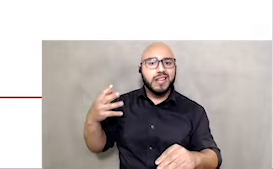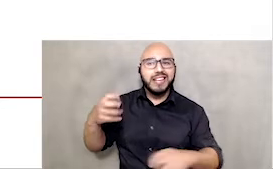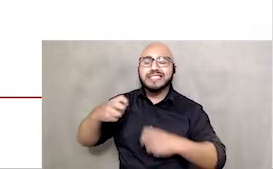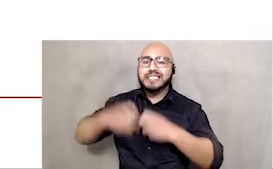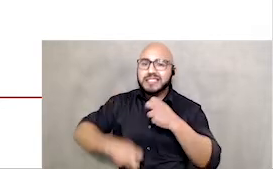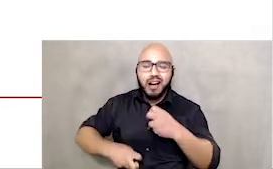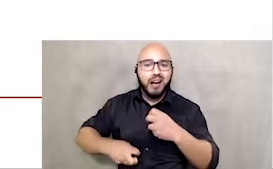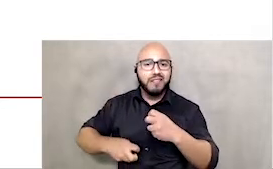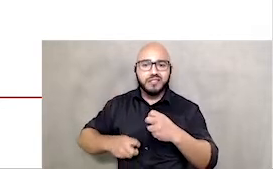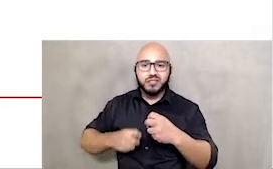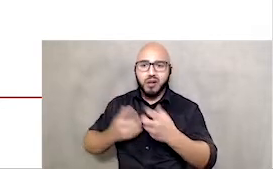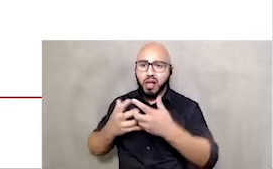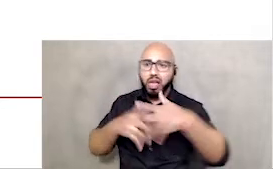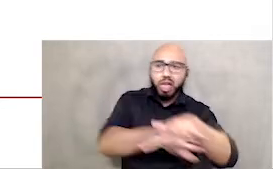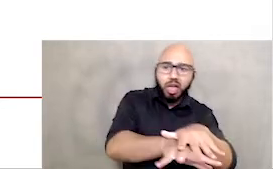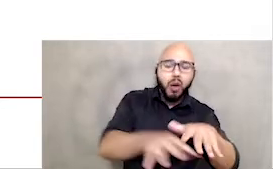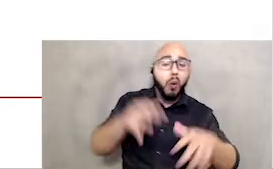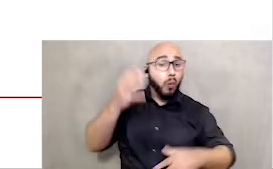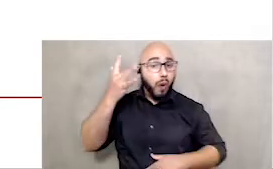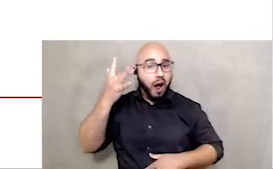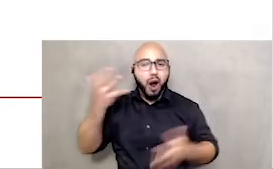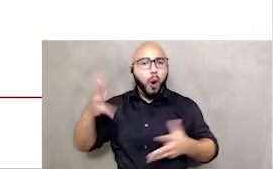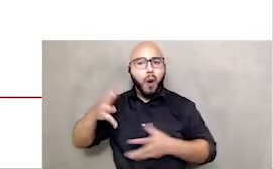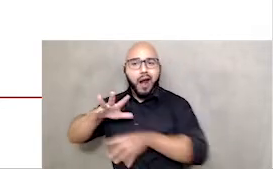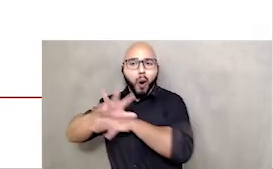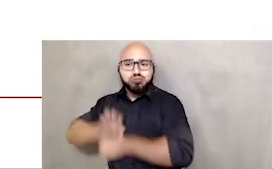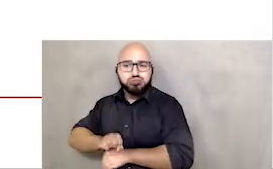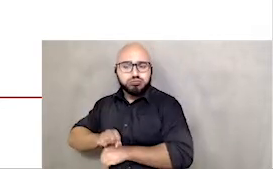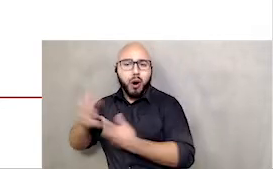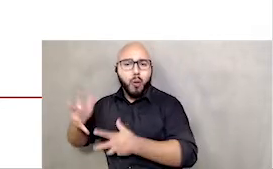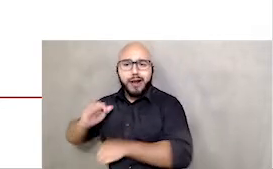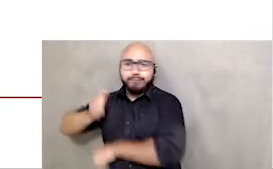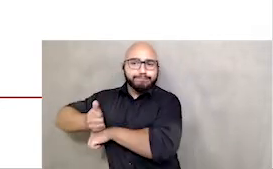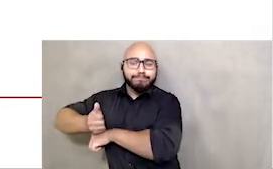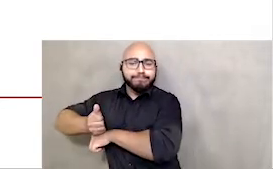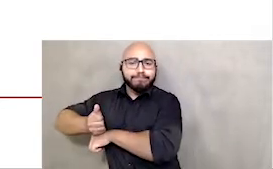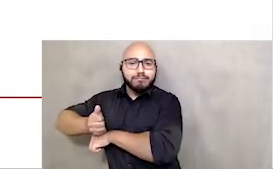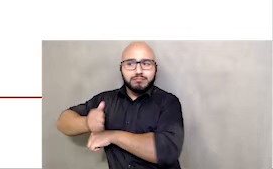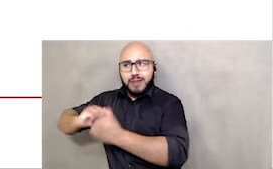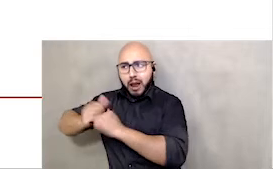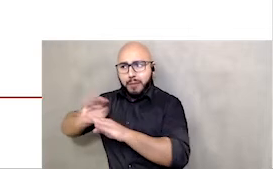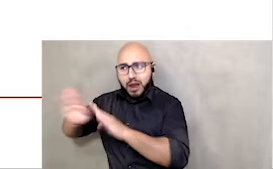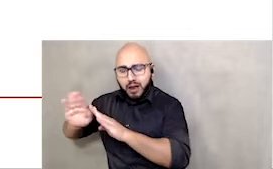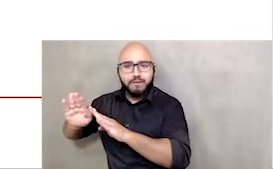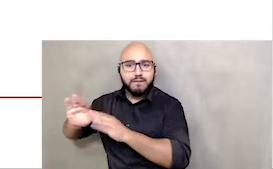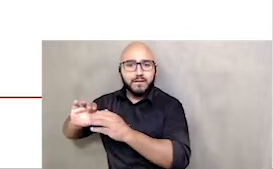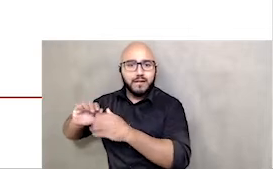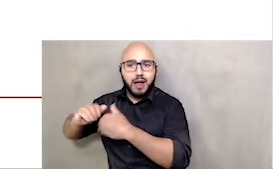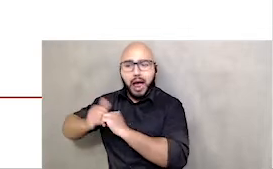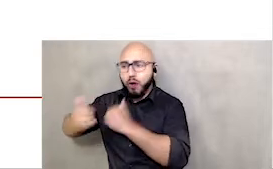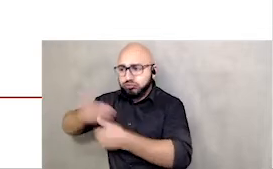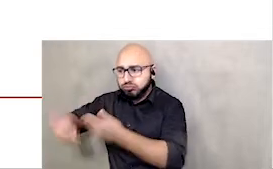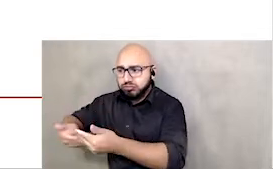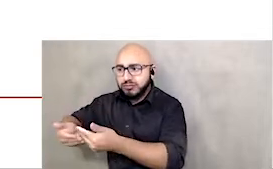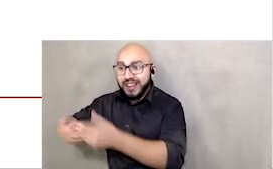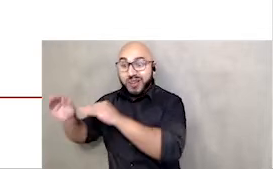what to believe in and how to act. And this can cause stress because For those